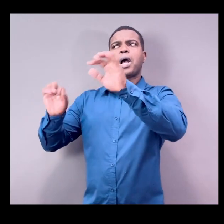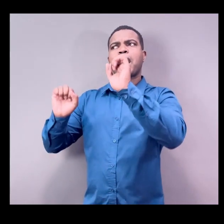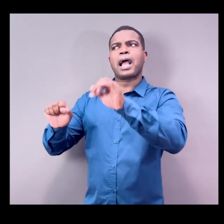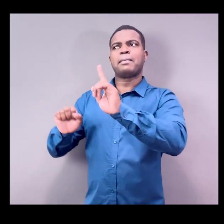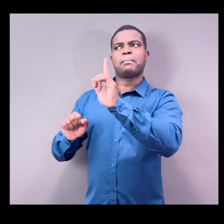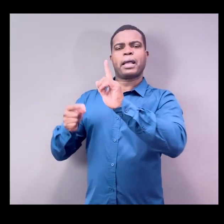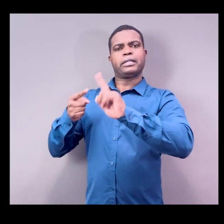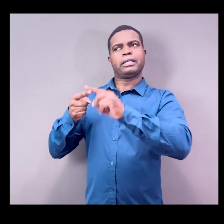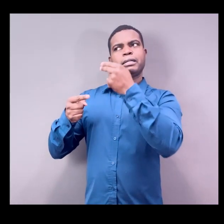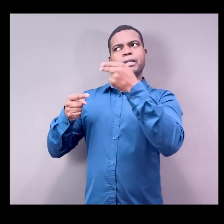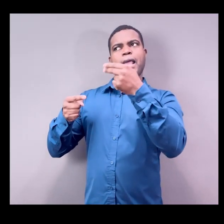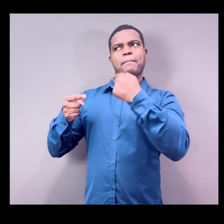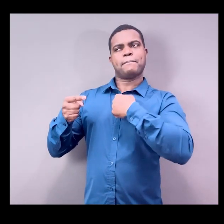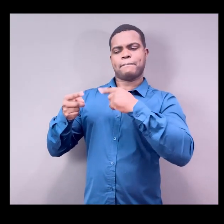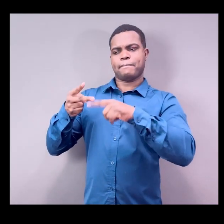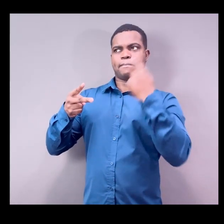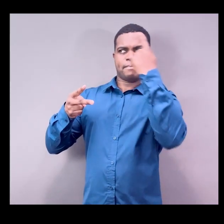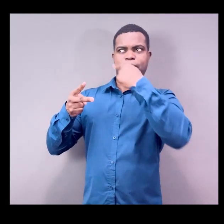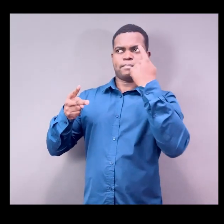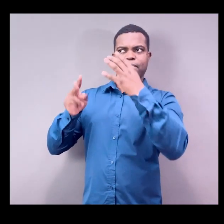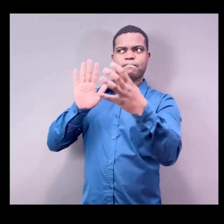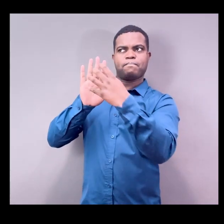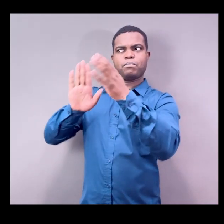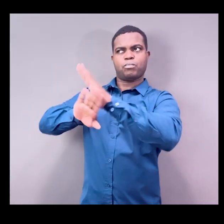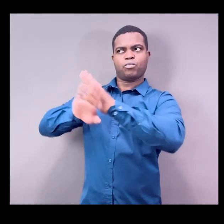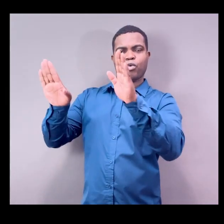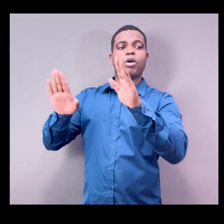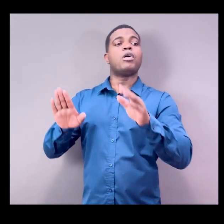face, do not show my face